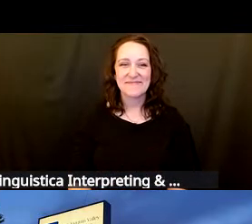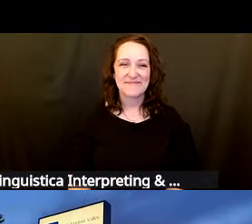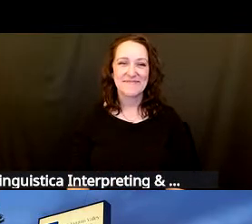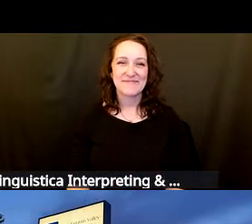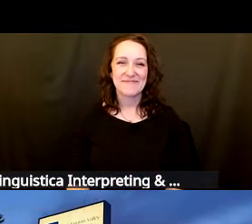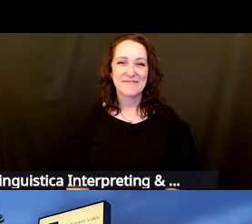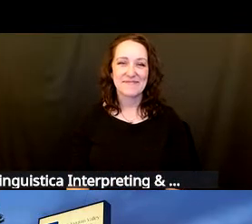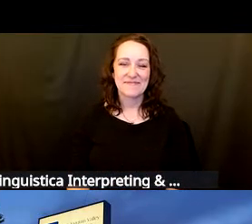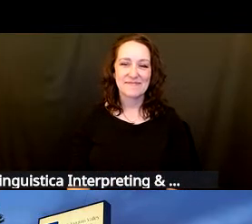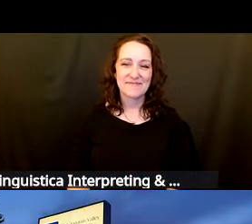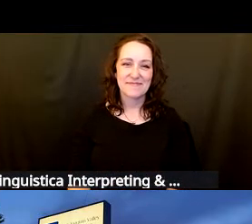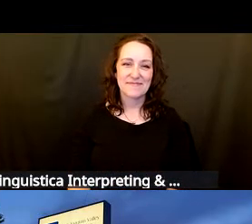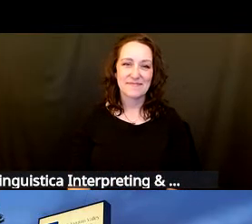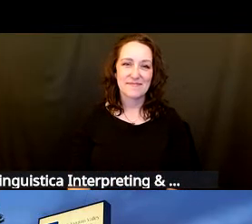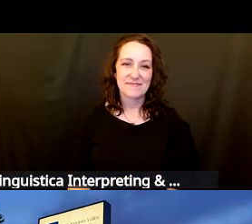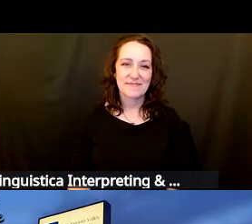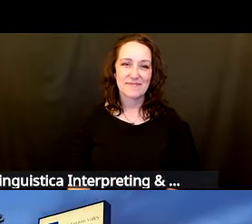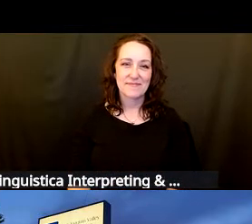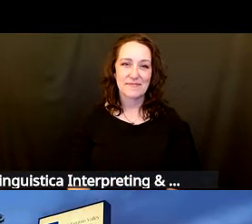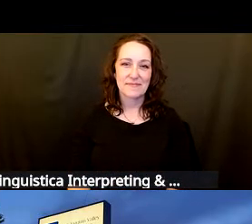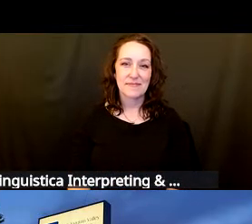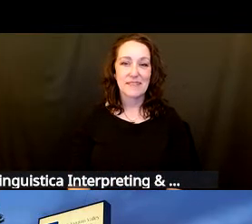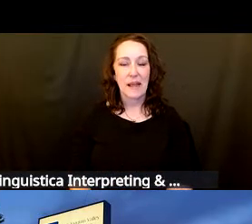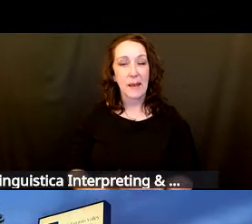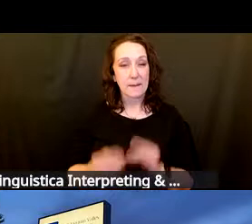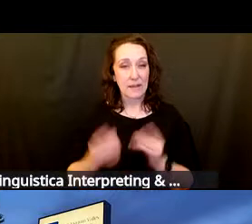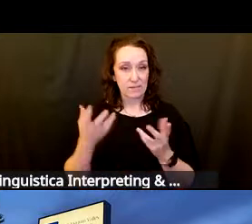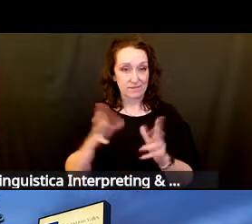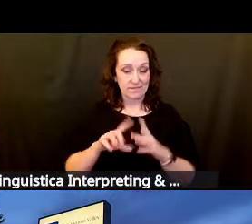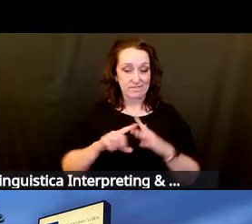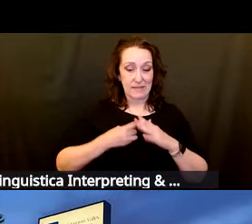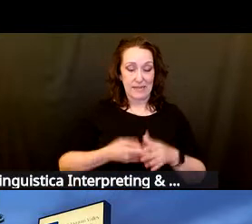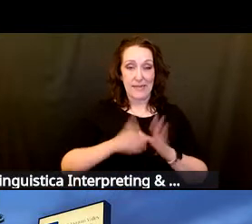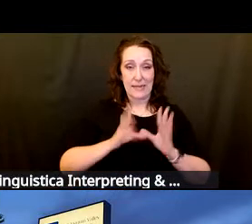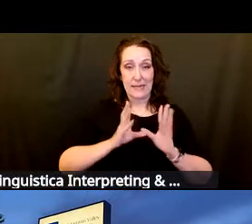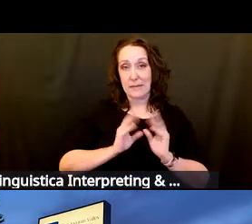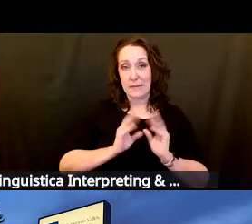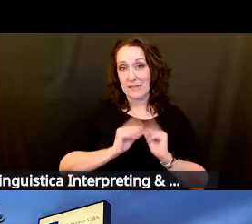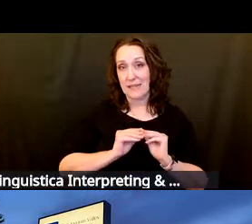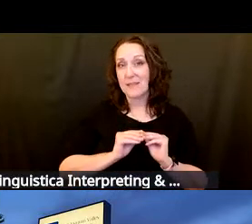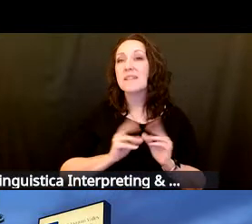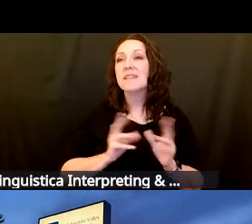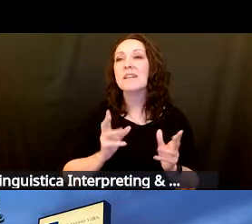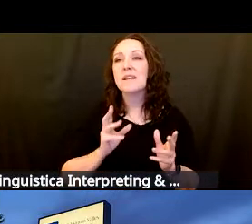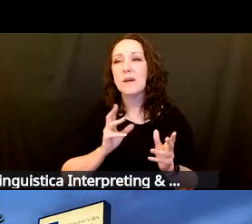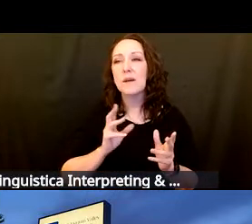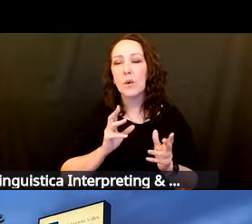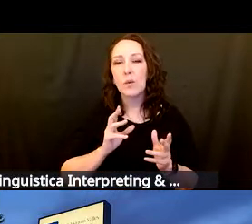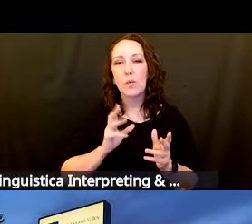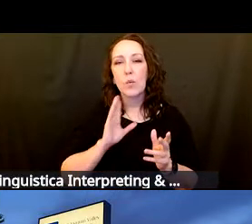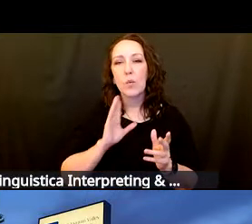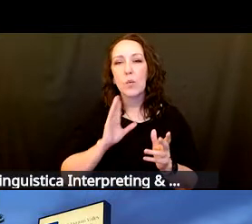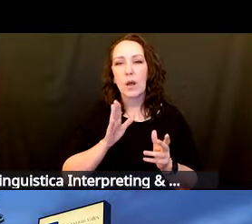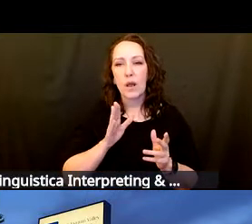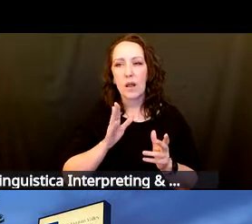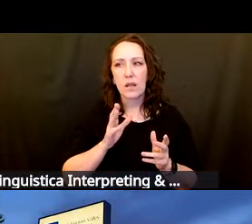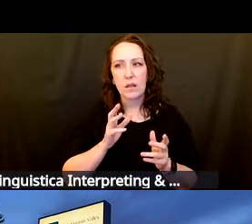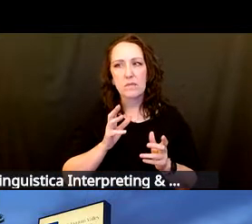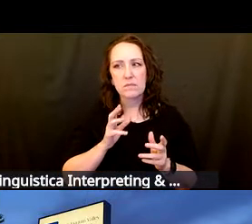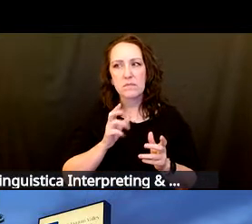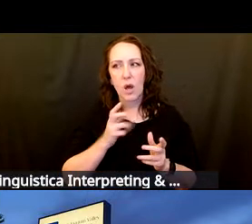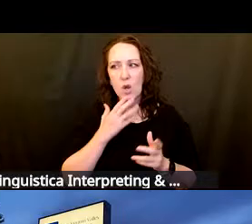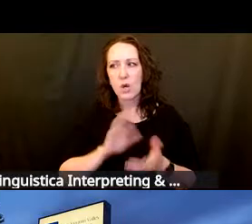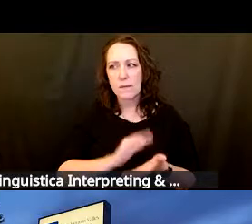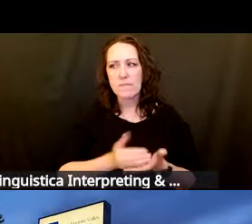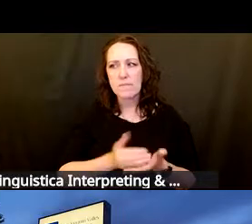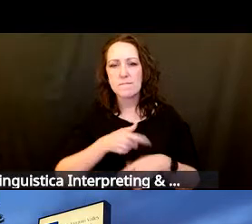All right. So as I mentioned at the beginning of the meeting, we're going to be spending a good amount of time during